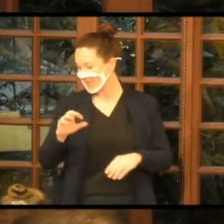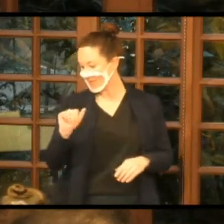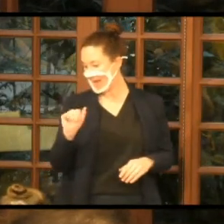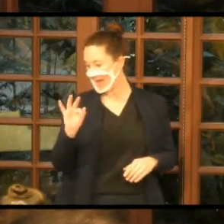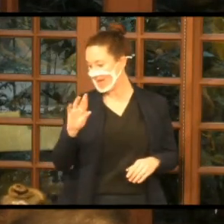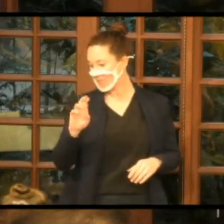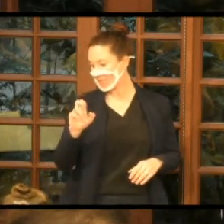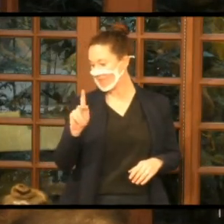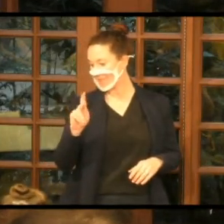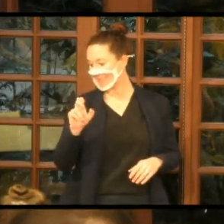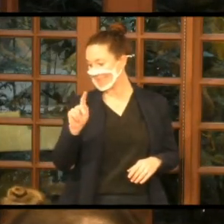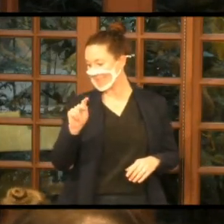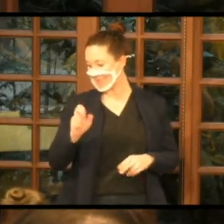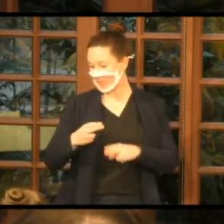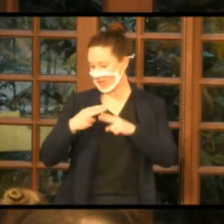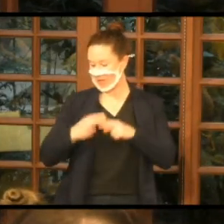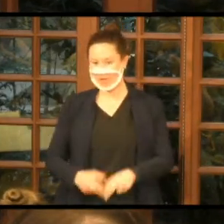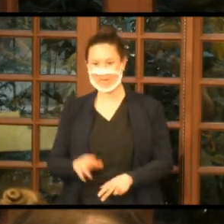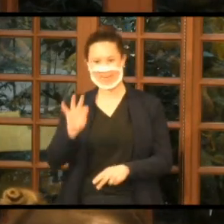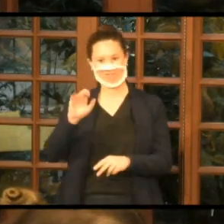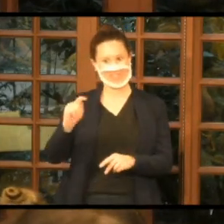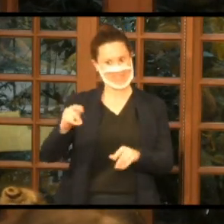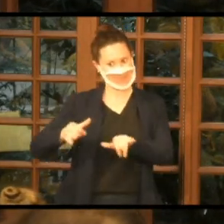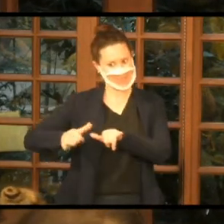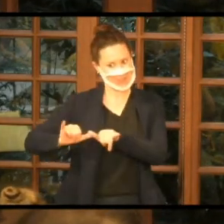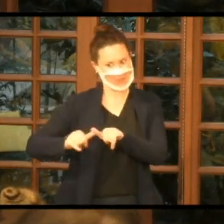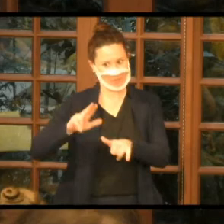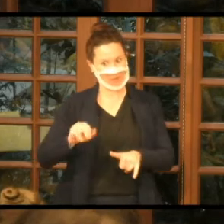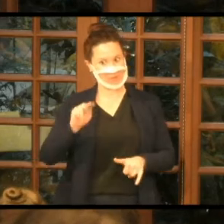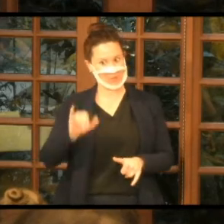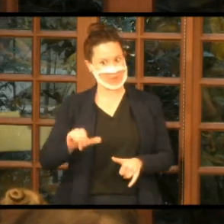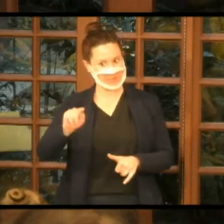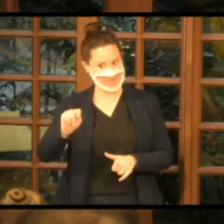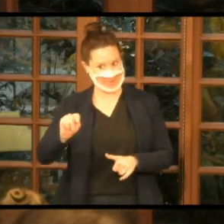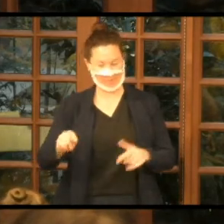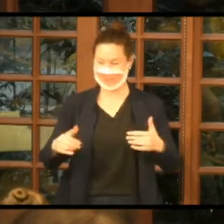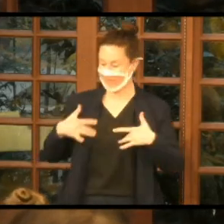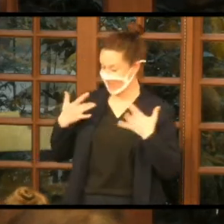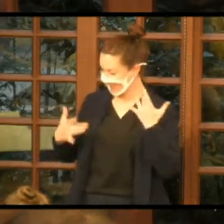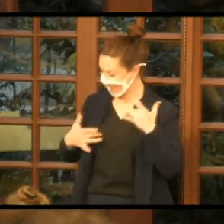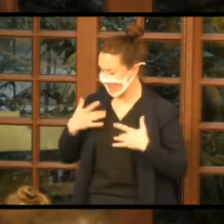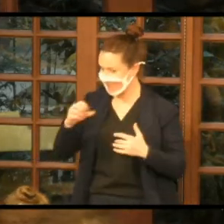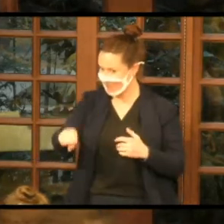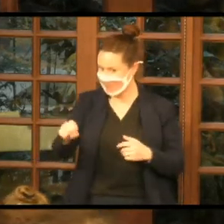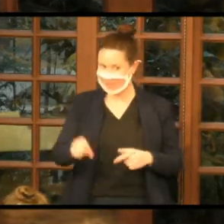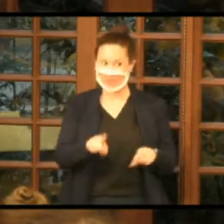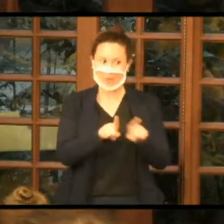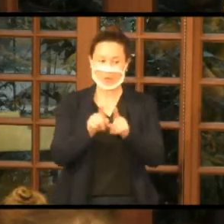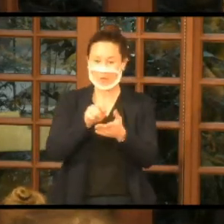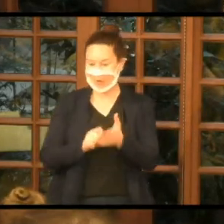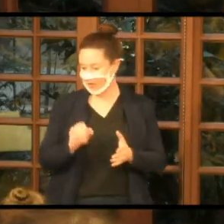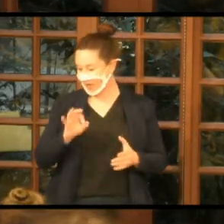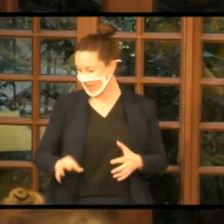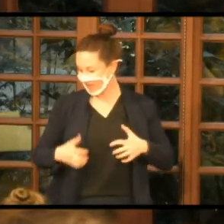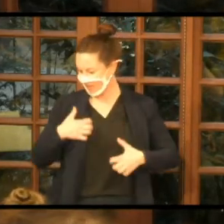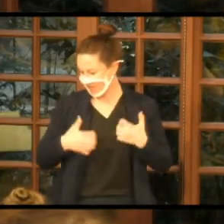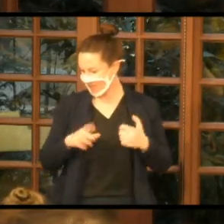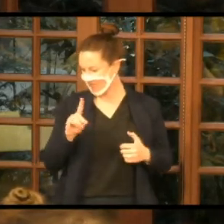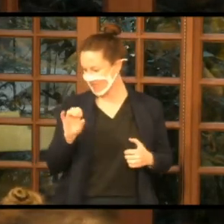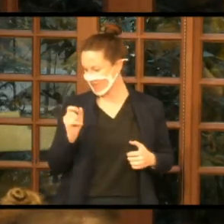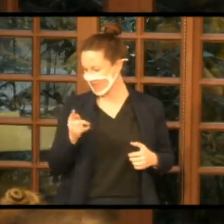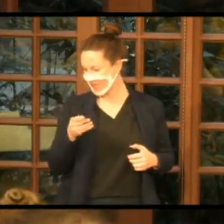a feat of engineering by the New York Times. She is also, yes, very exciting. She is also the author of Disgruntled and Get Down